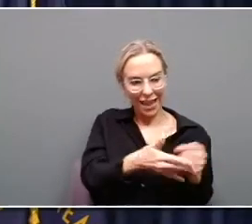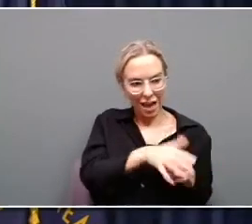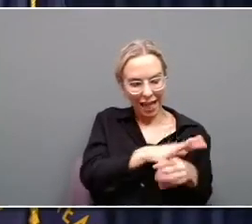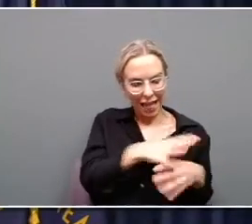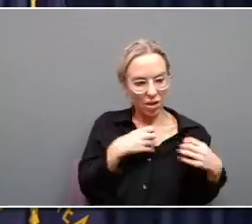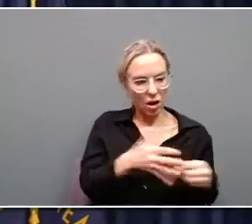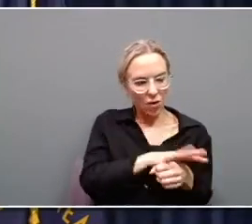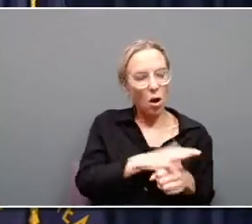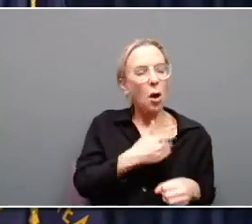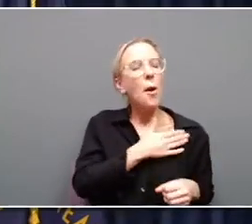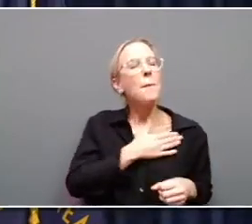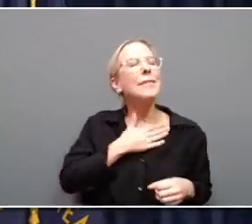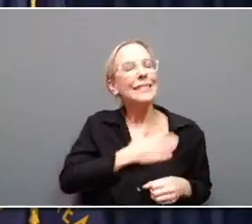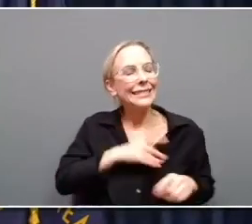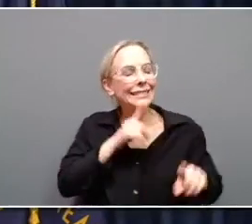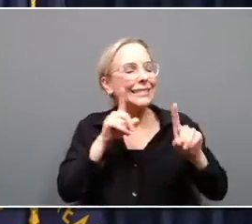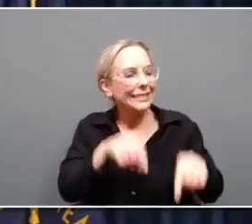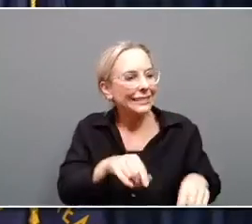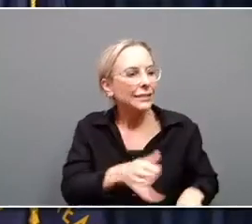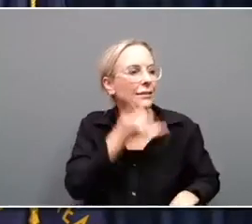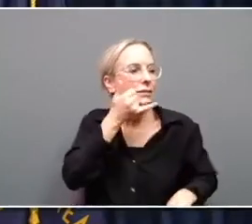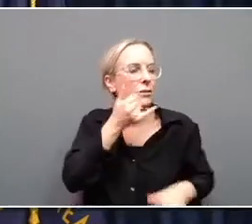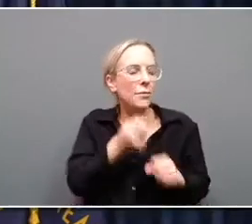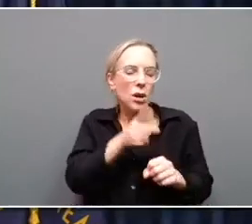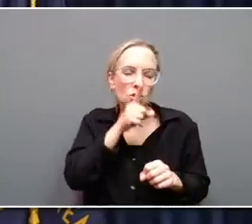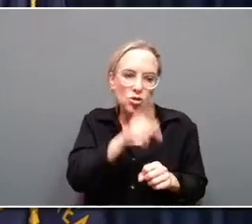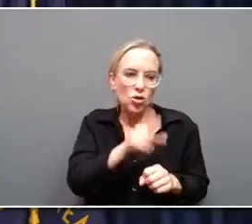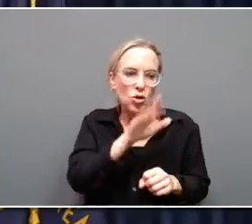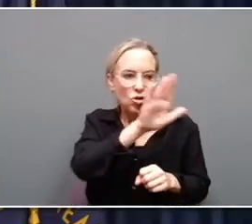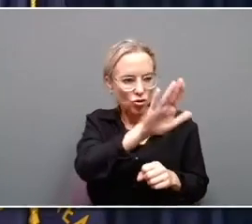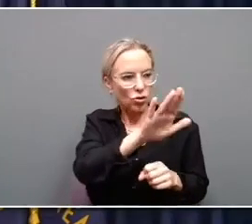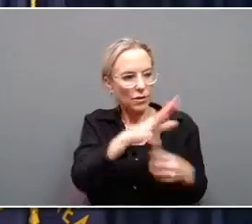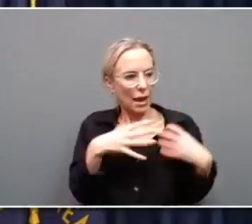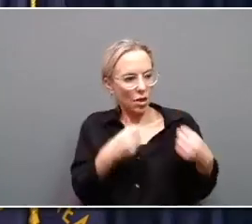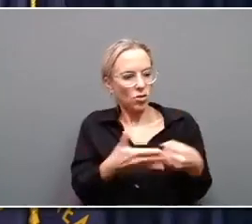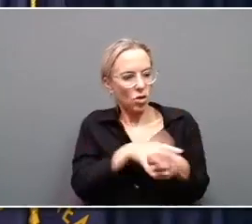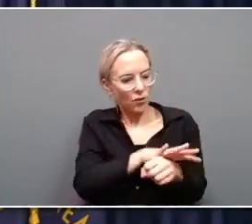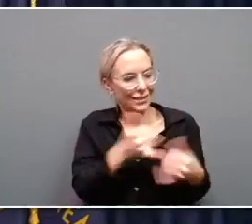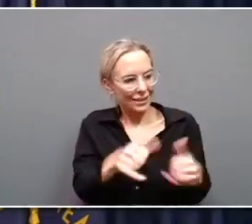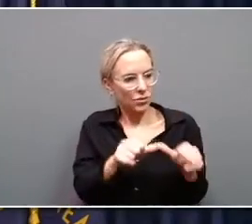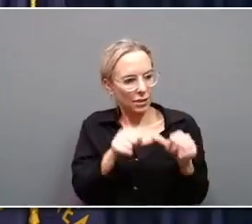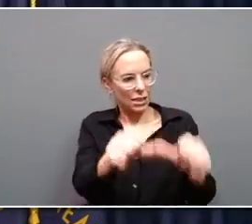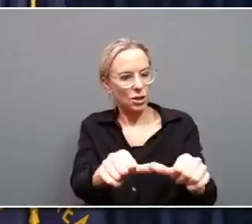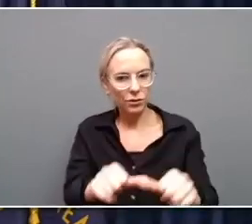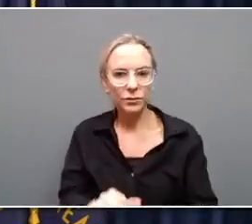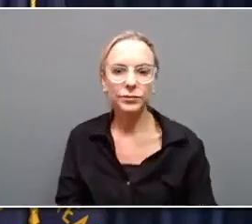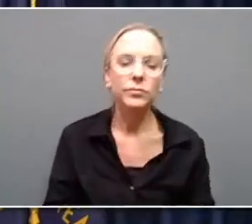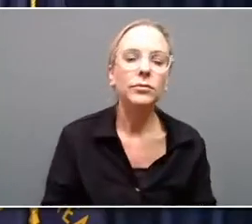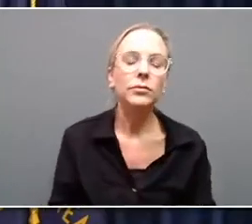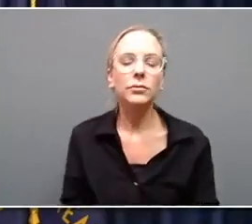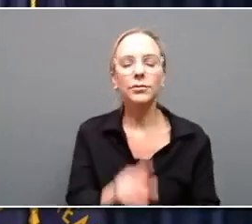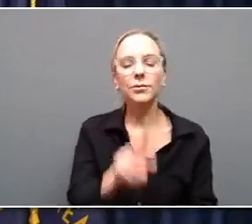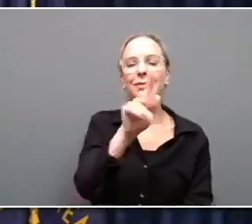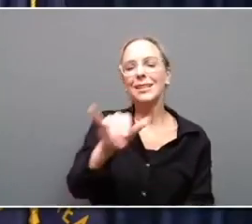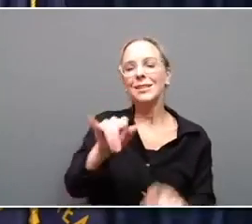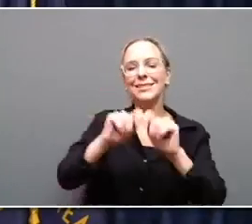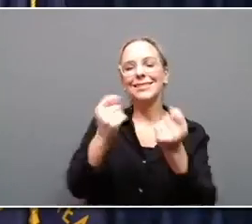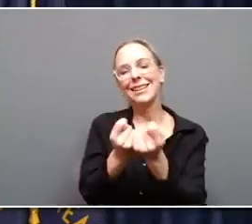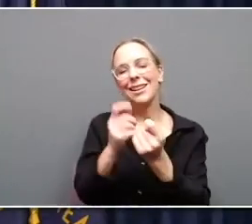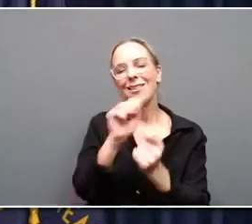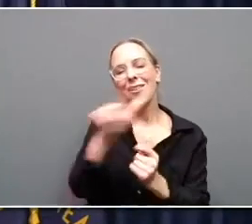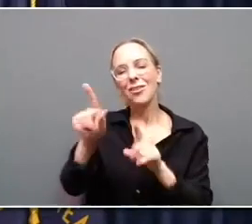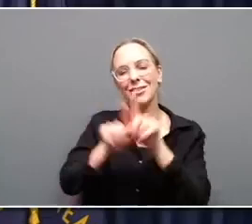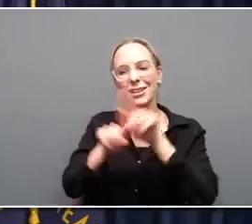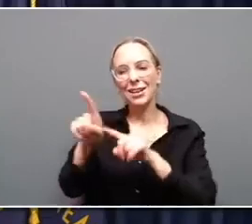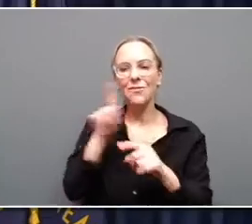make sure that some form of coverage continues for you. All right, Team Kentucky All-Stars. The nominations for the